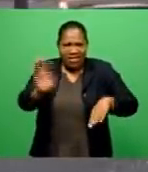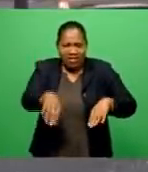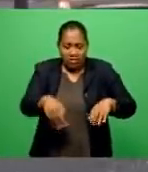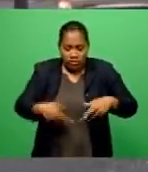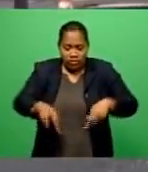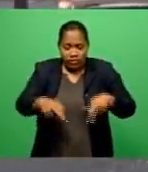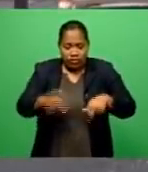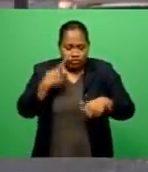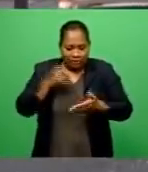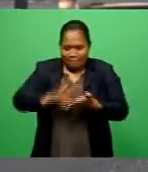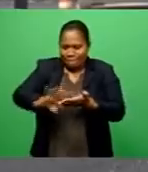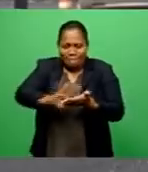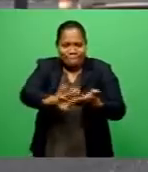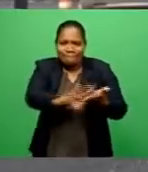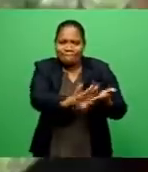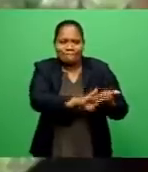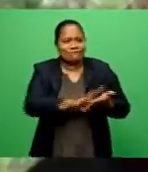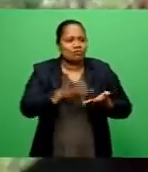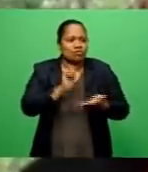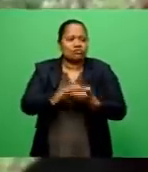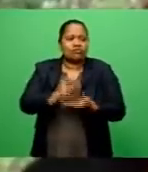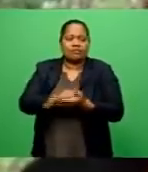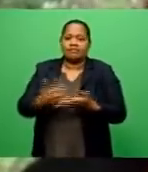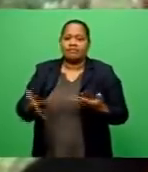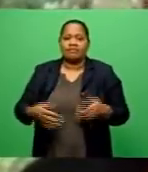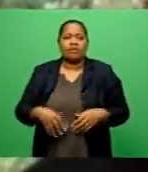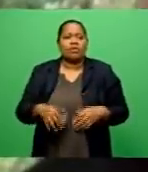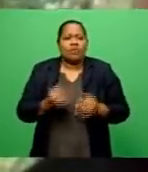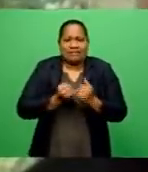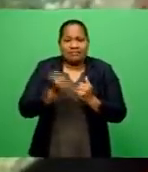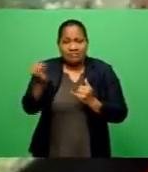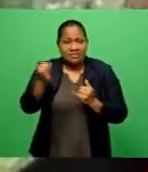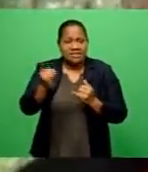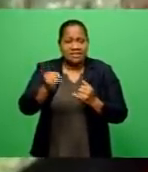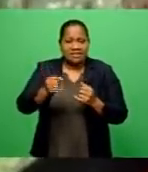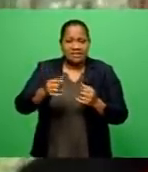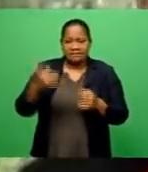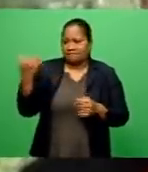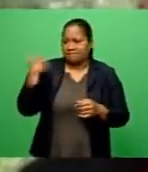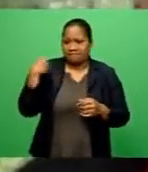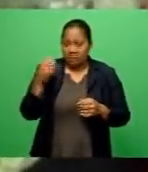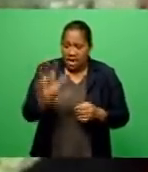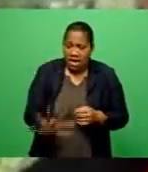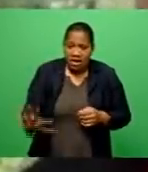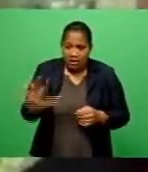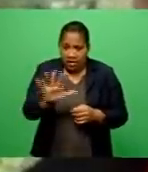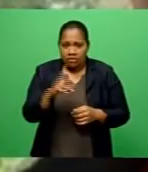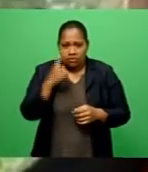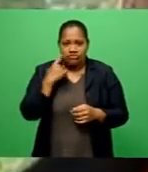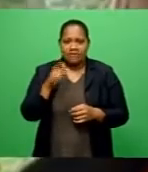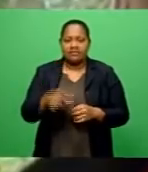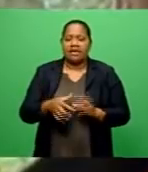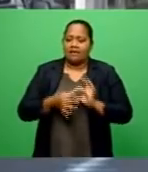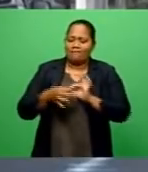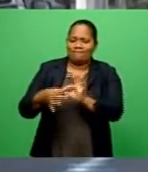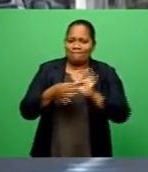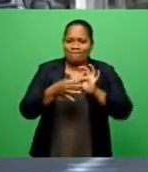re-establishing communications with severely affected areas, and coordinating support from our development